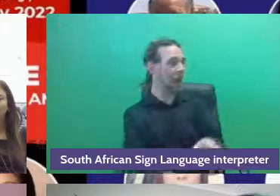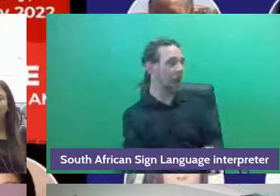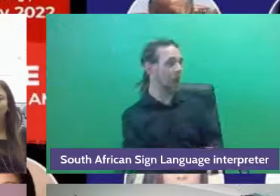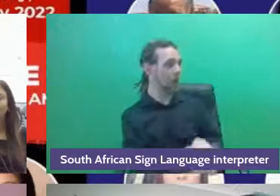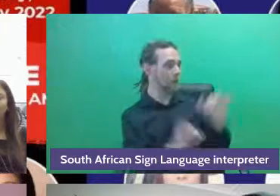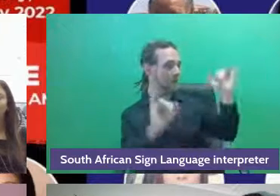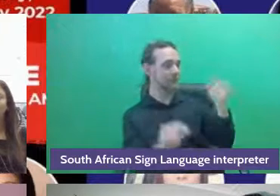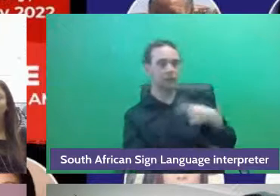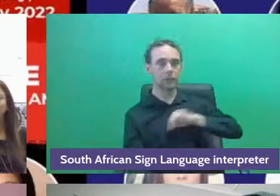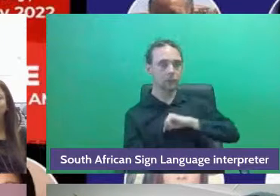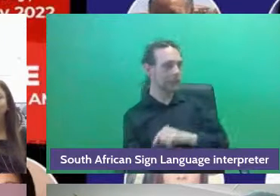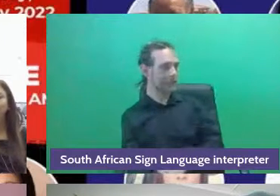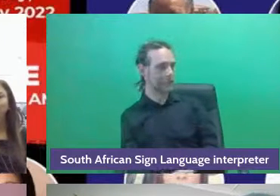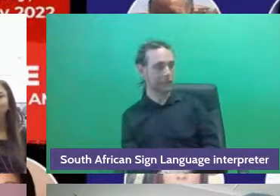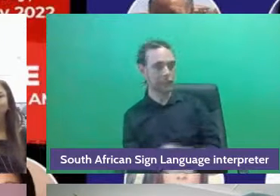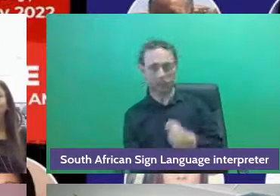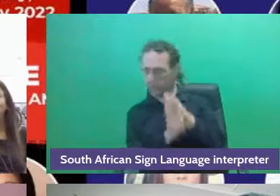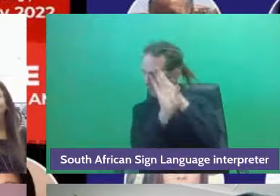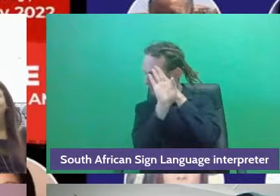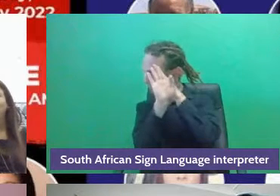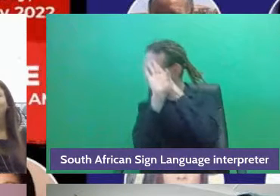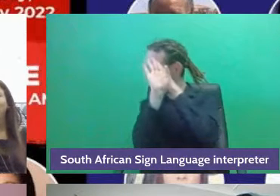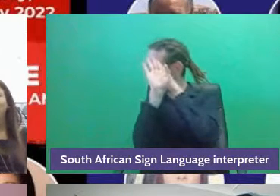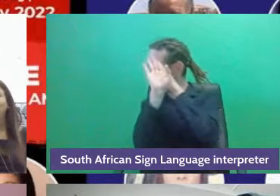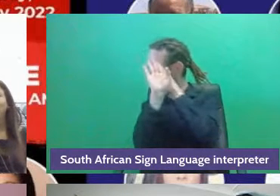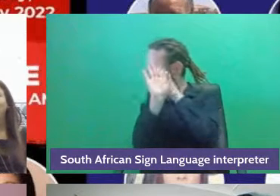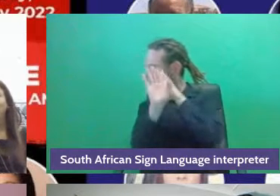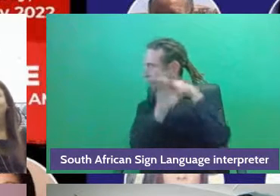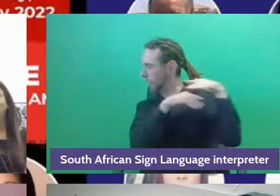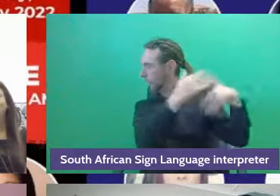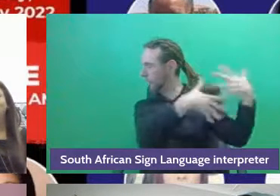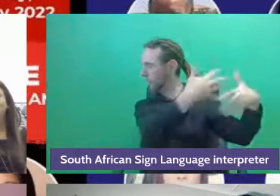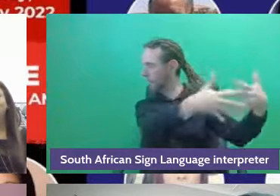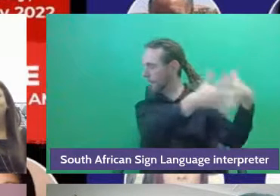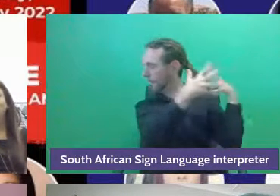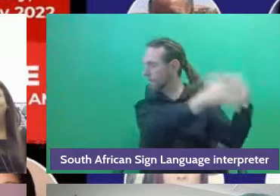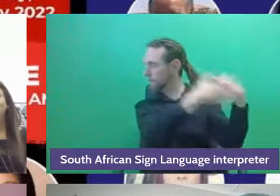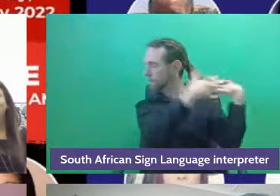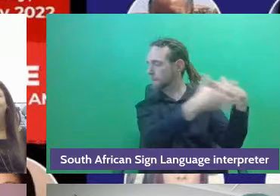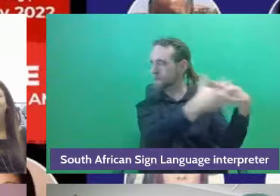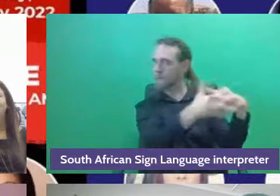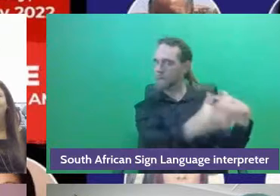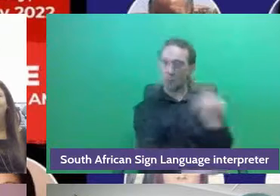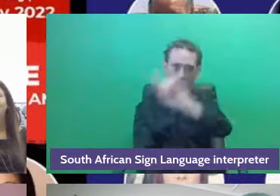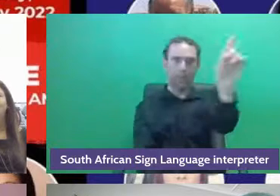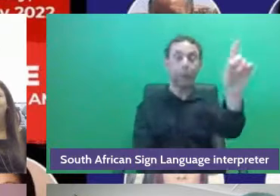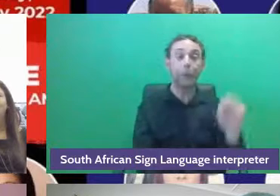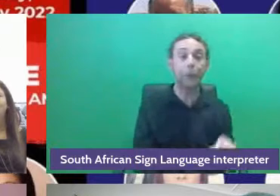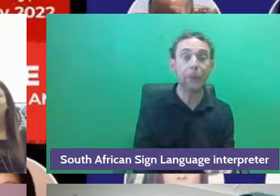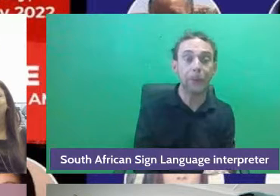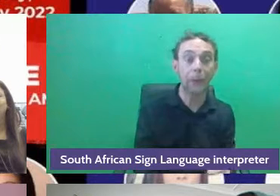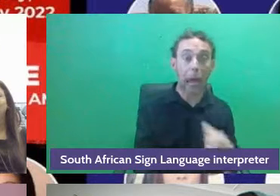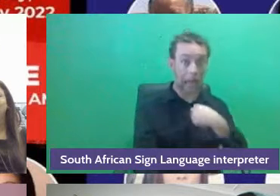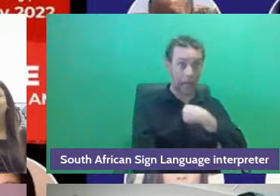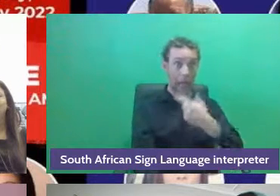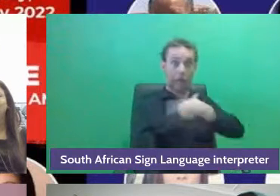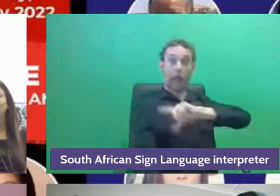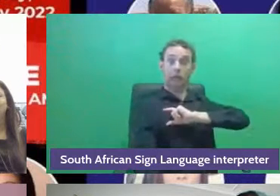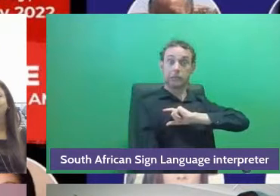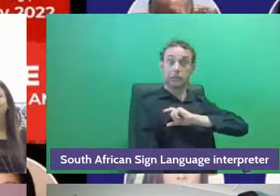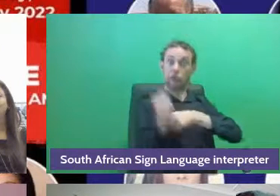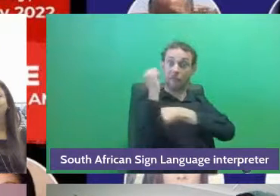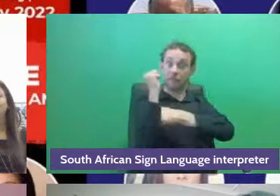issues. I recently had a client here within my office who